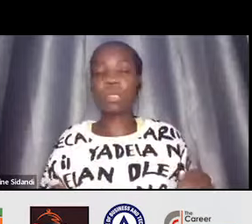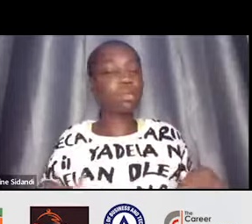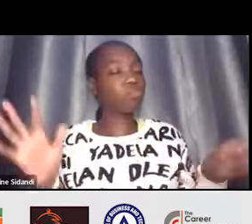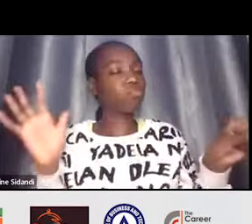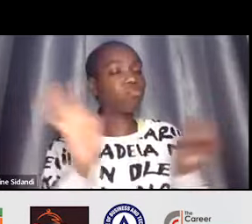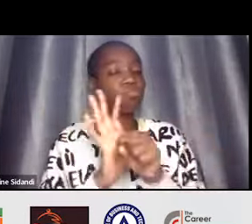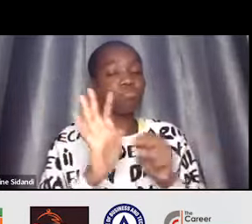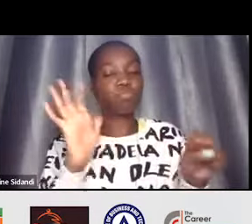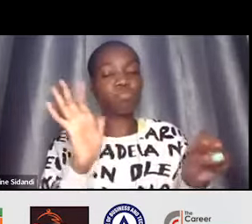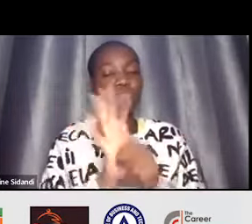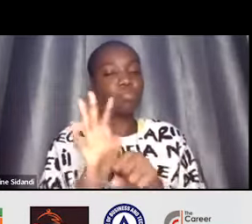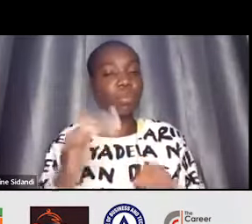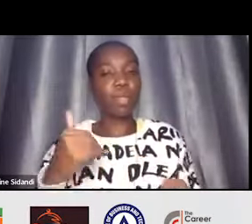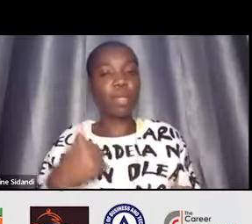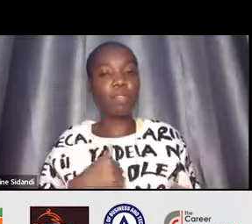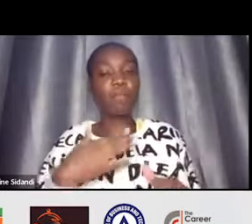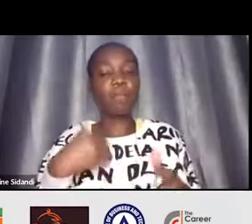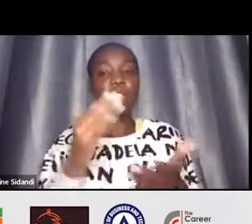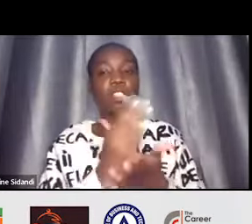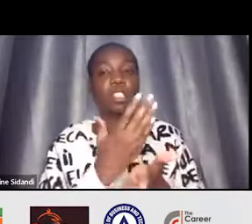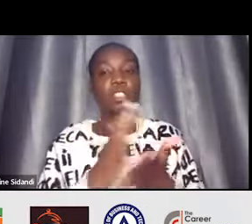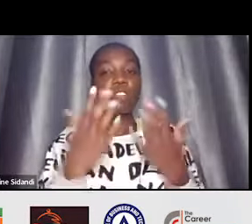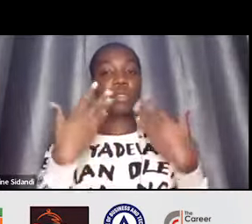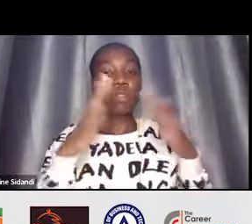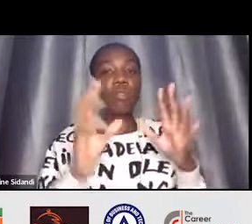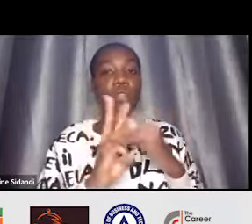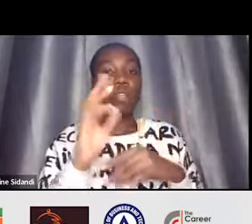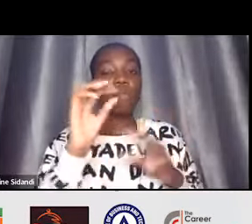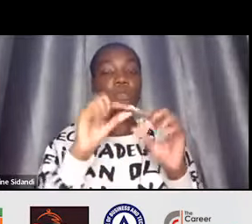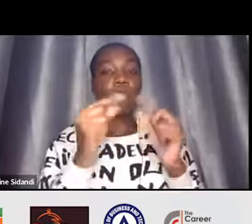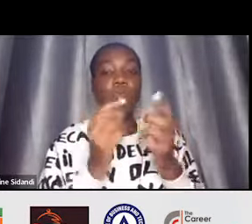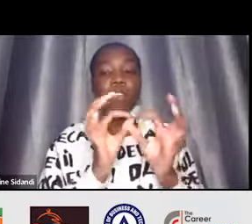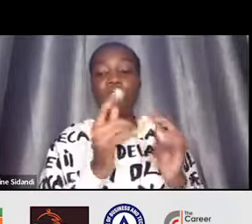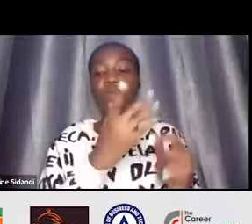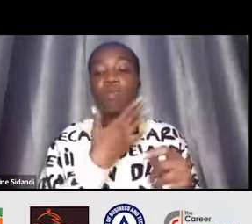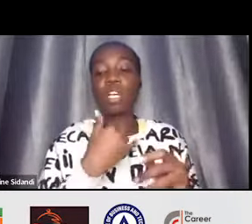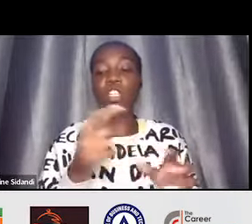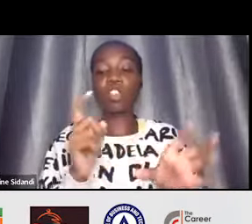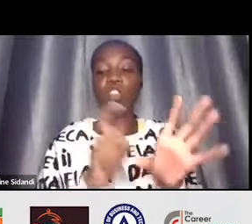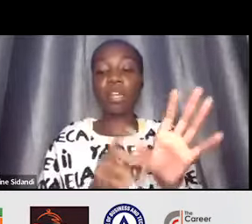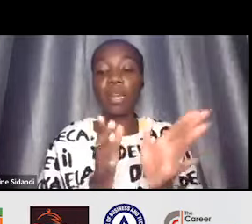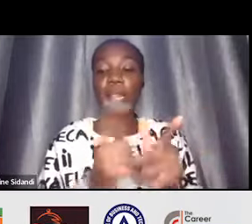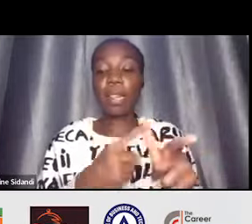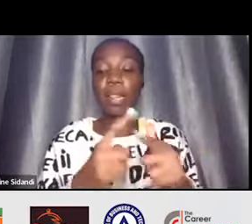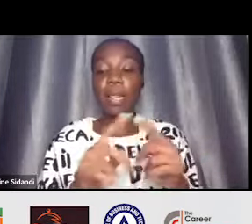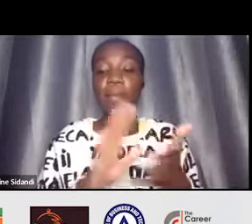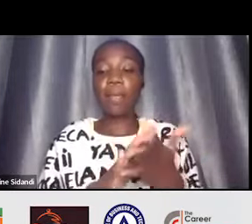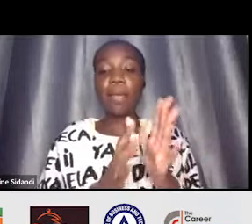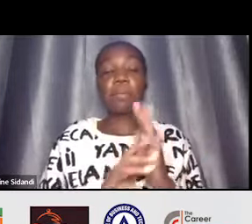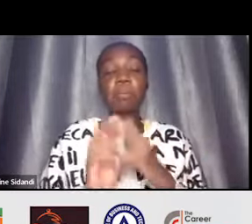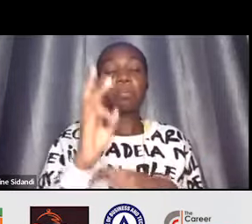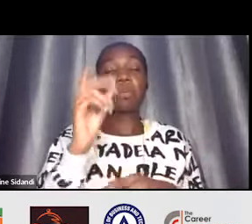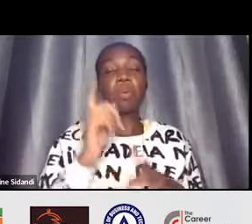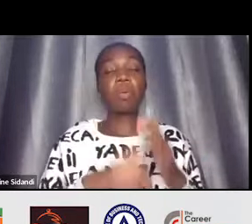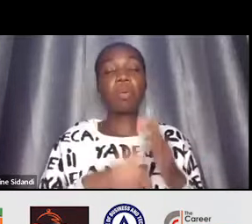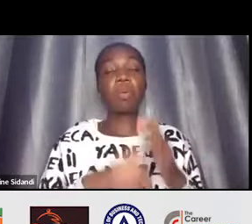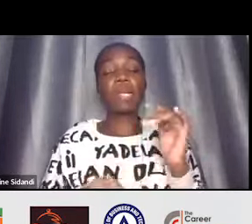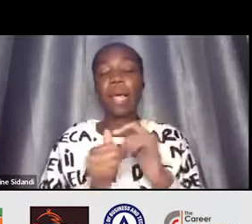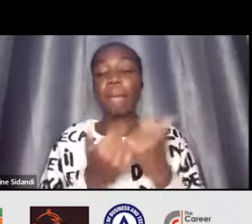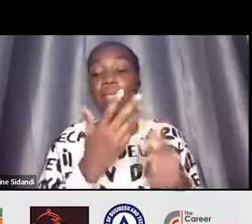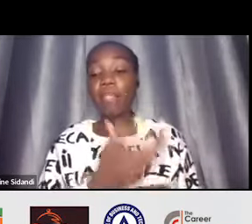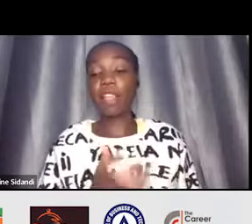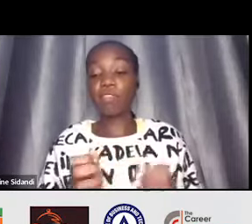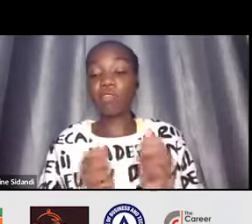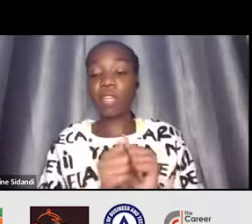I've shared our WhatsApp group. If you want to join and get updated real time on what's happening with the webinar series, please join